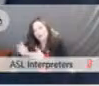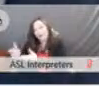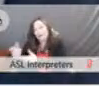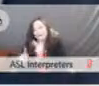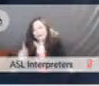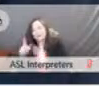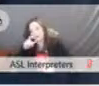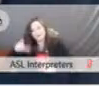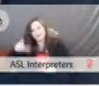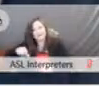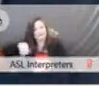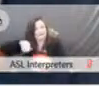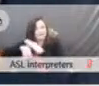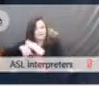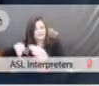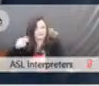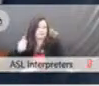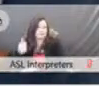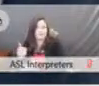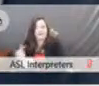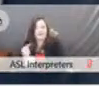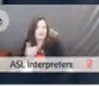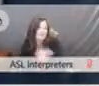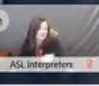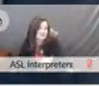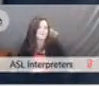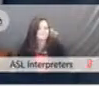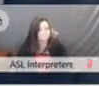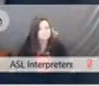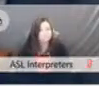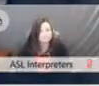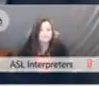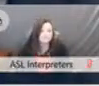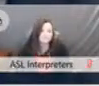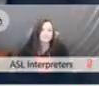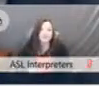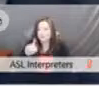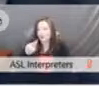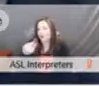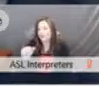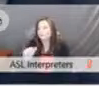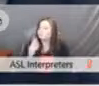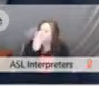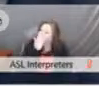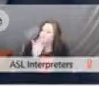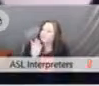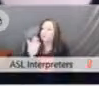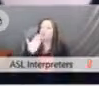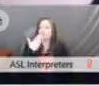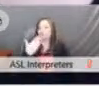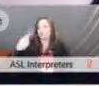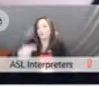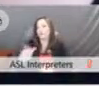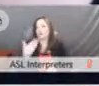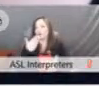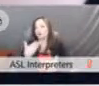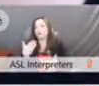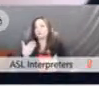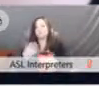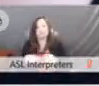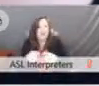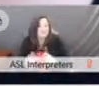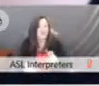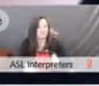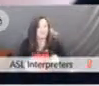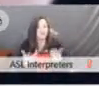need access to help with accessing it. And I'll end there. That is such a good point, and thank you. That's a great way to end. I